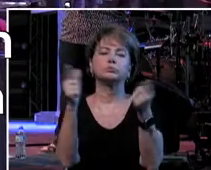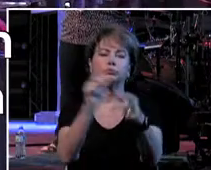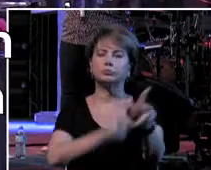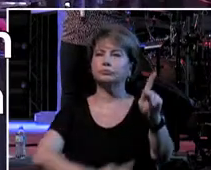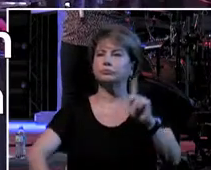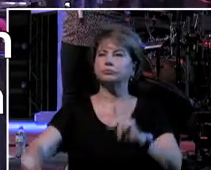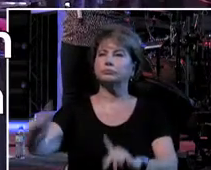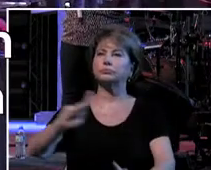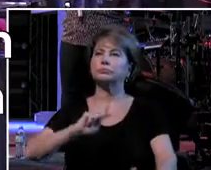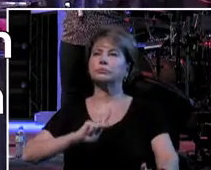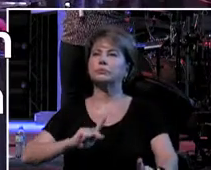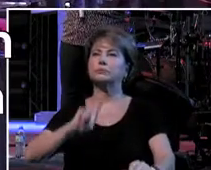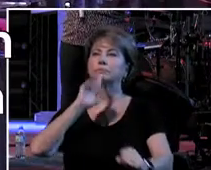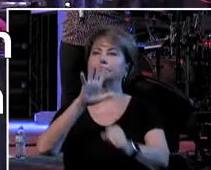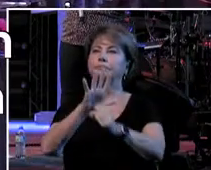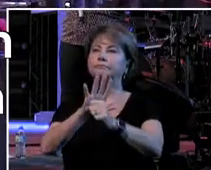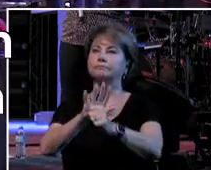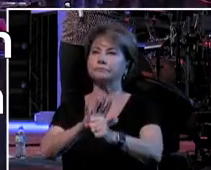Your